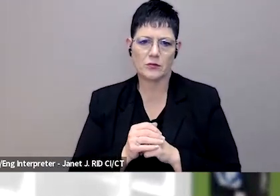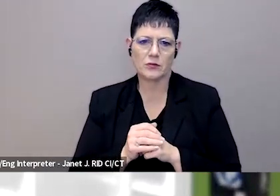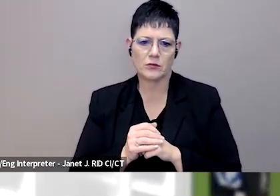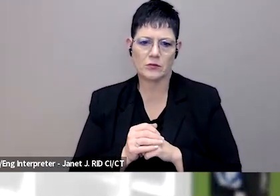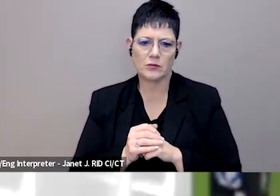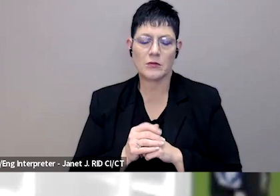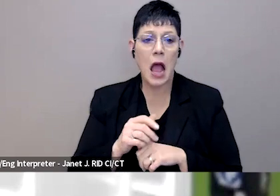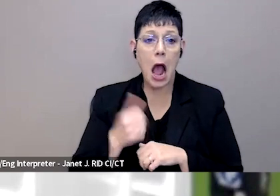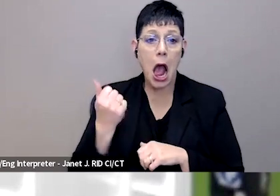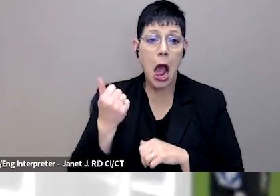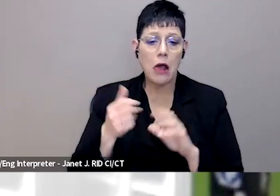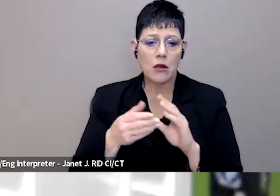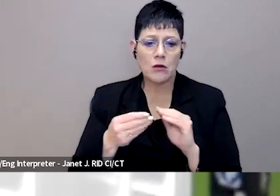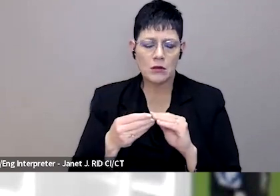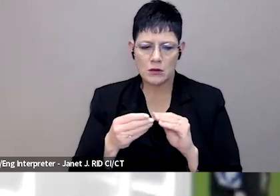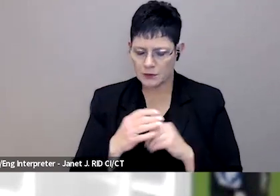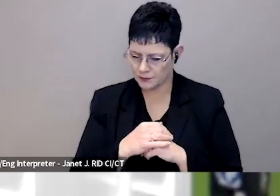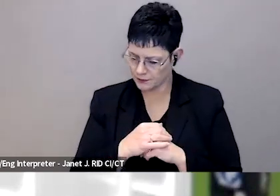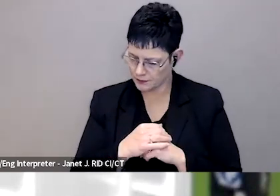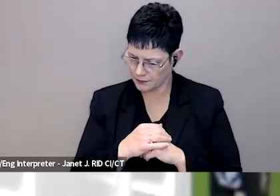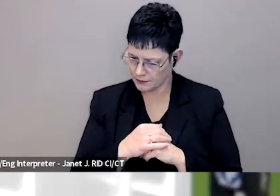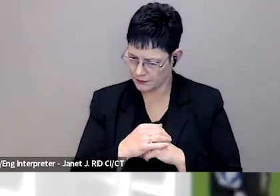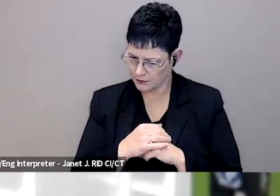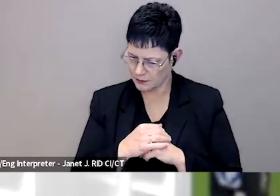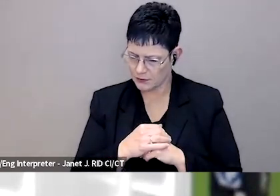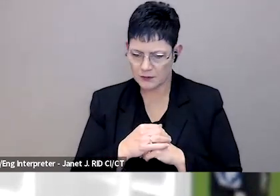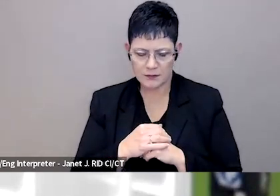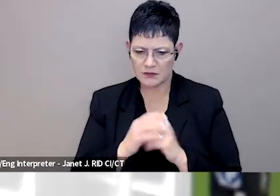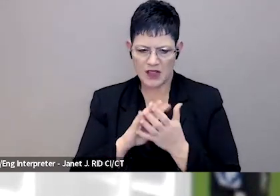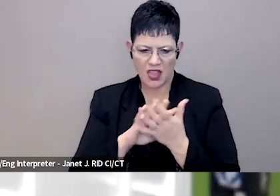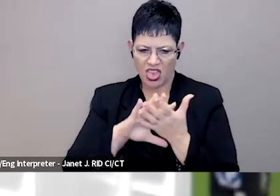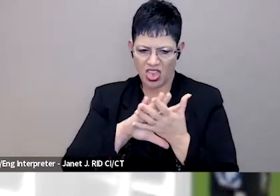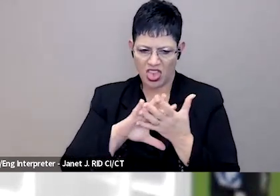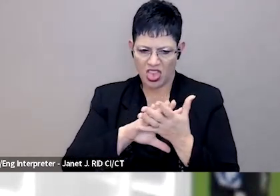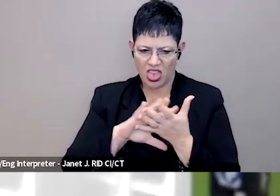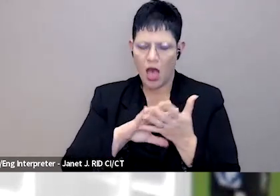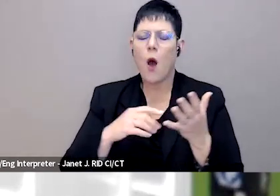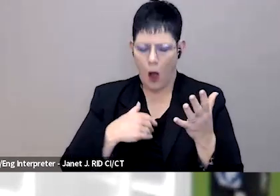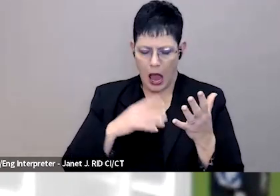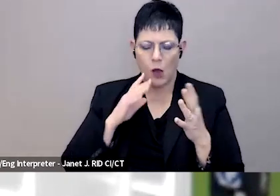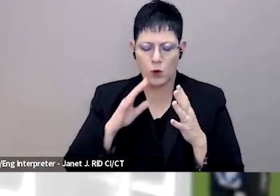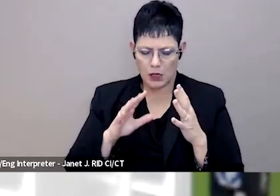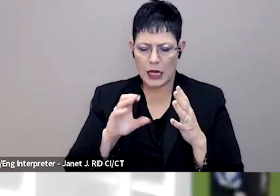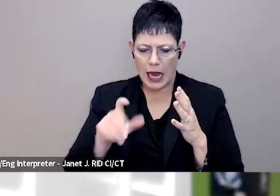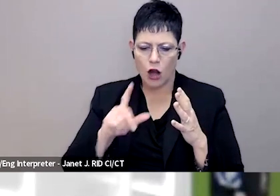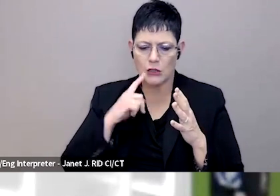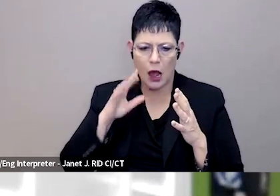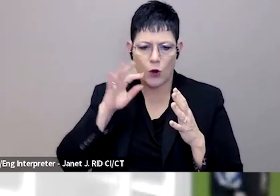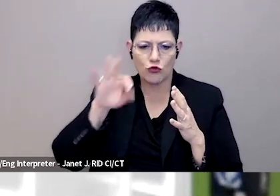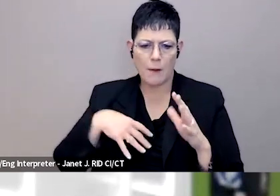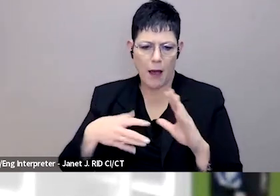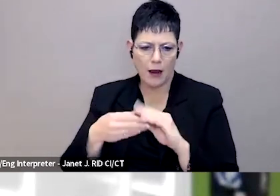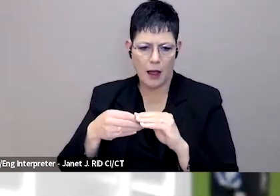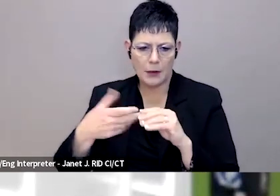How about some other questions? I'm putting it in the chat. I'm putting it in the chat. Okay, I know